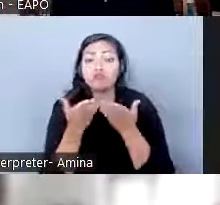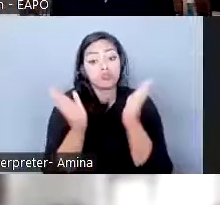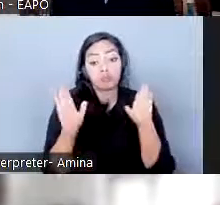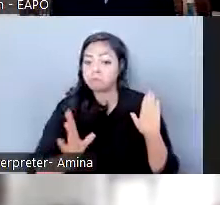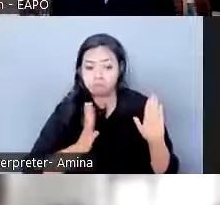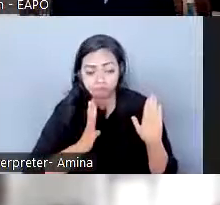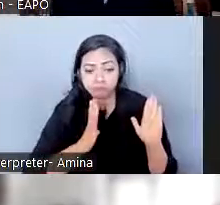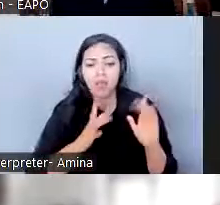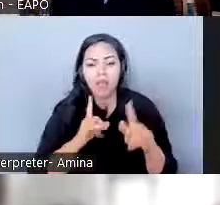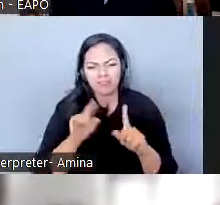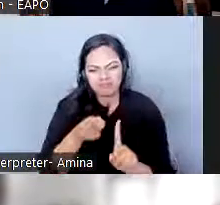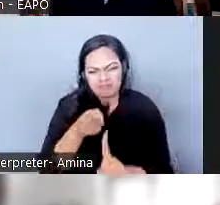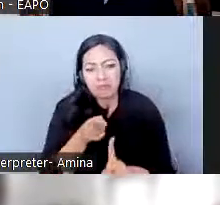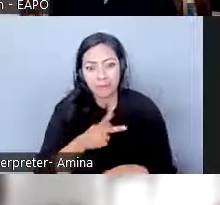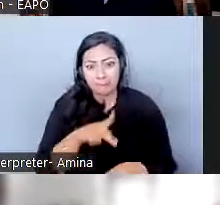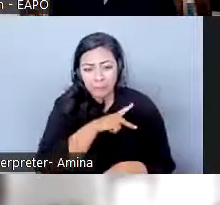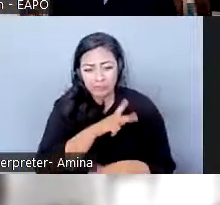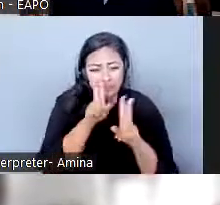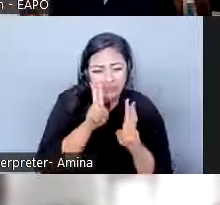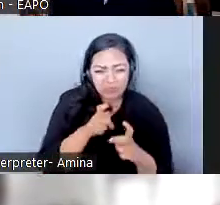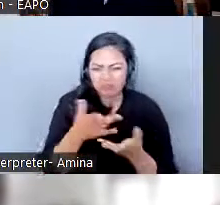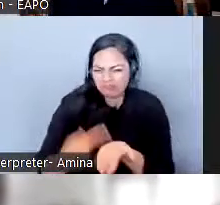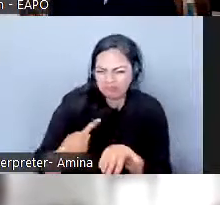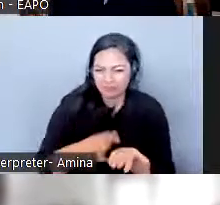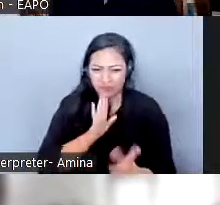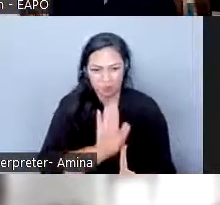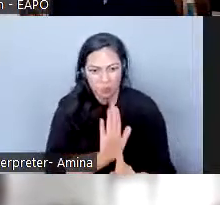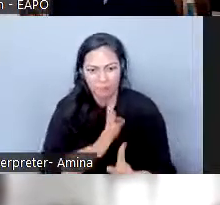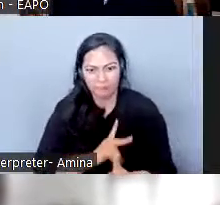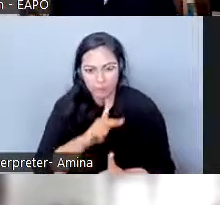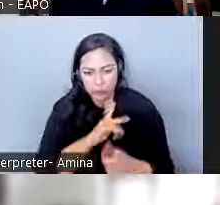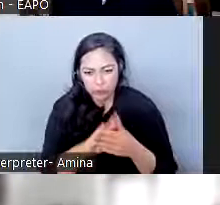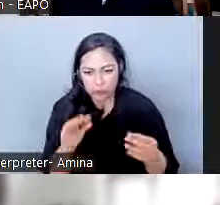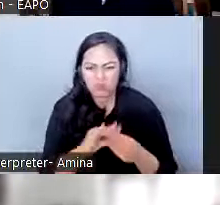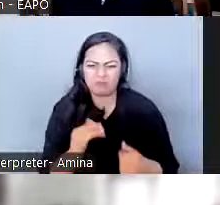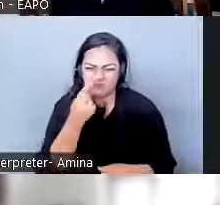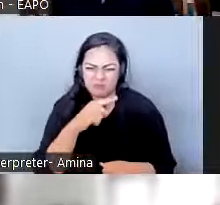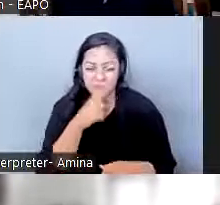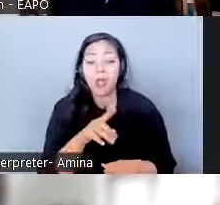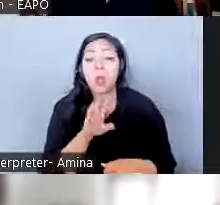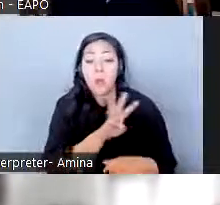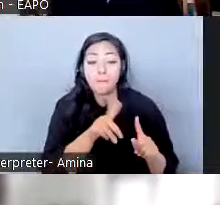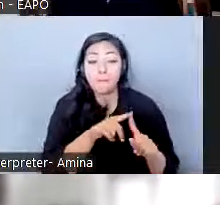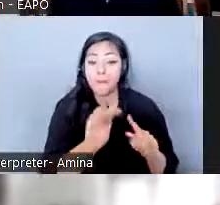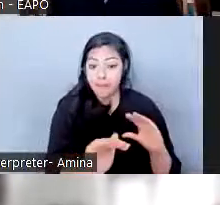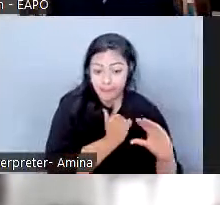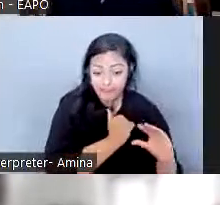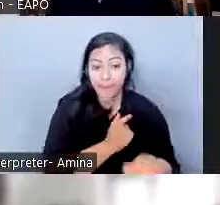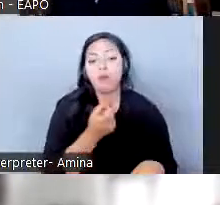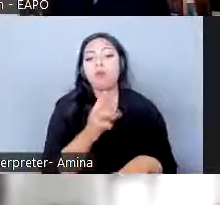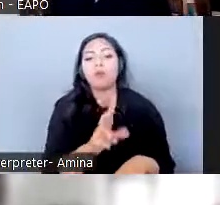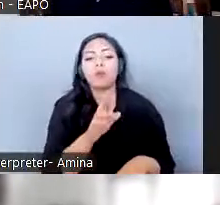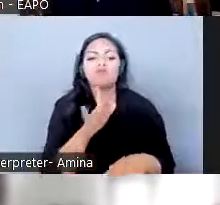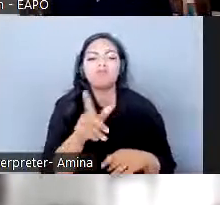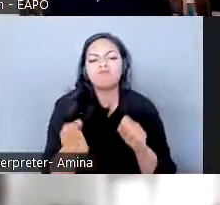to address, please reach out to us directly by our email or by our website, and we'd be more than pleased to assist you. So if you